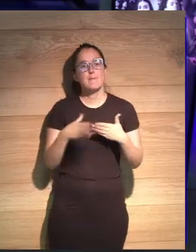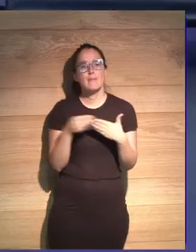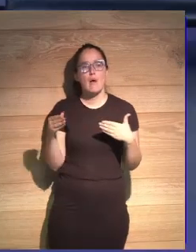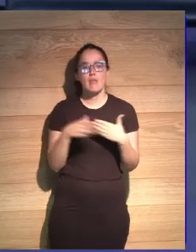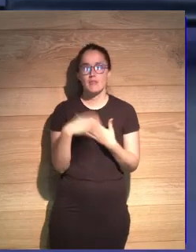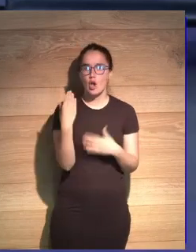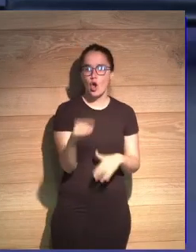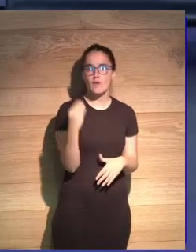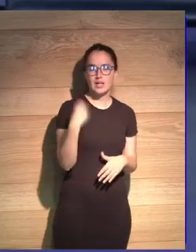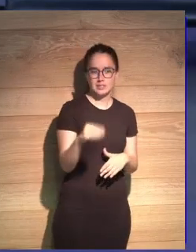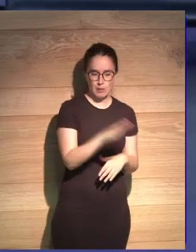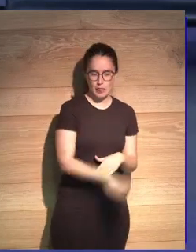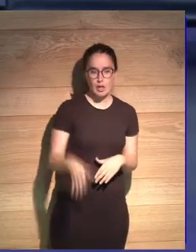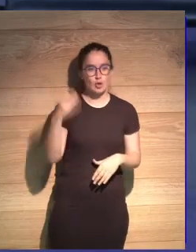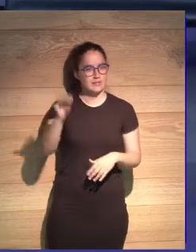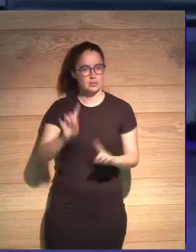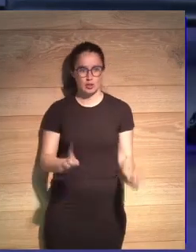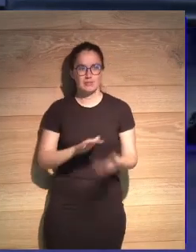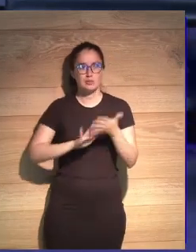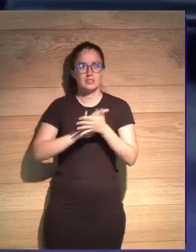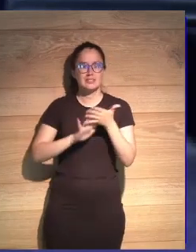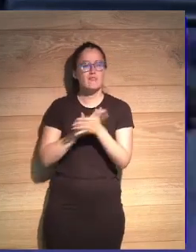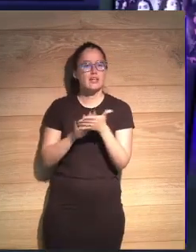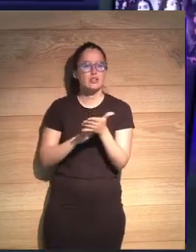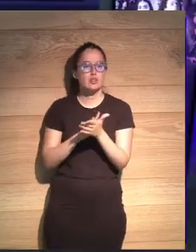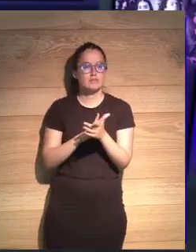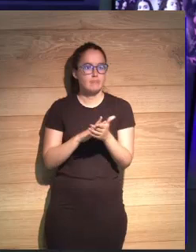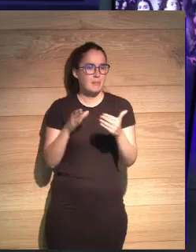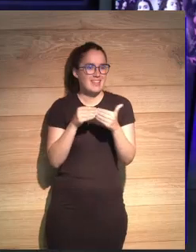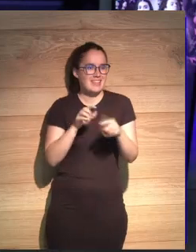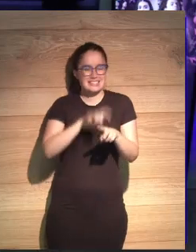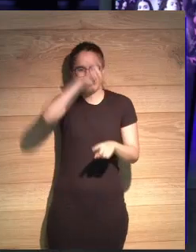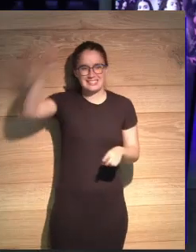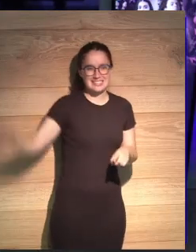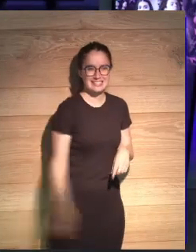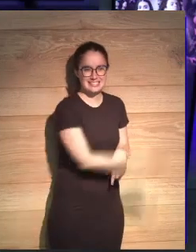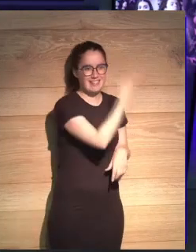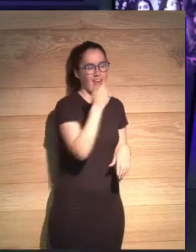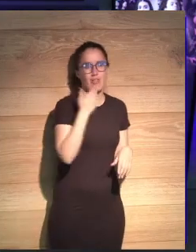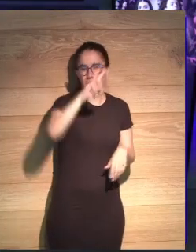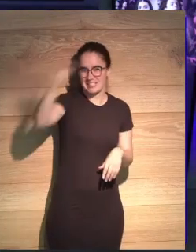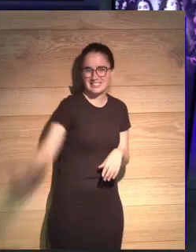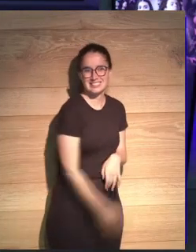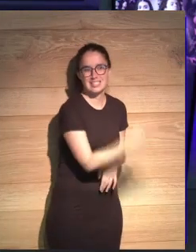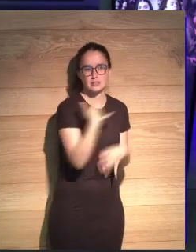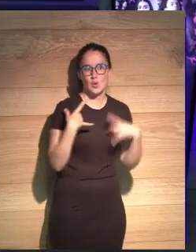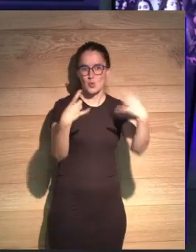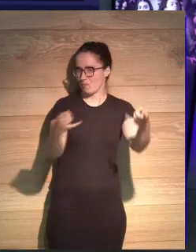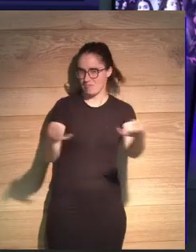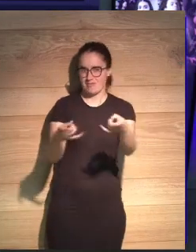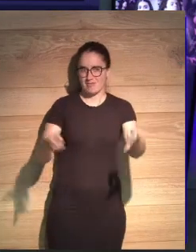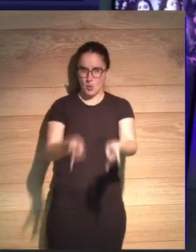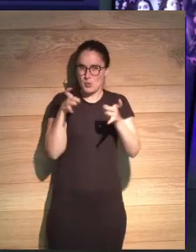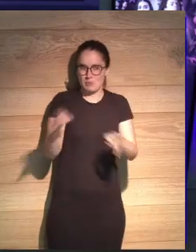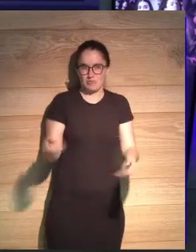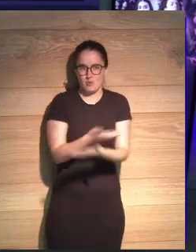rehab program. These our players here are not only young people, are patients of